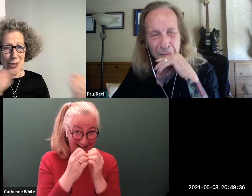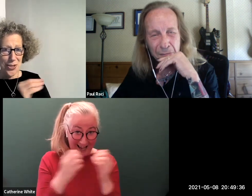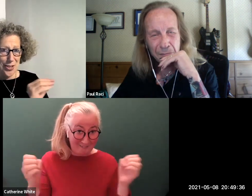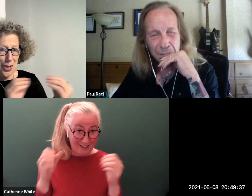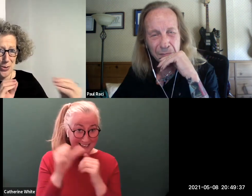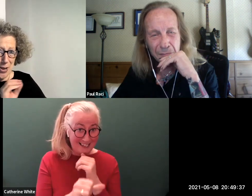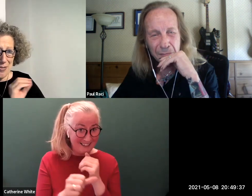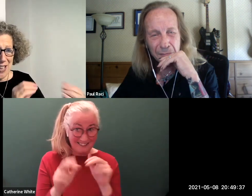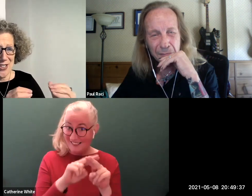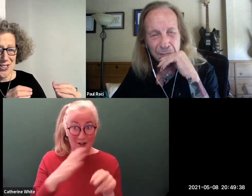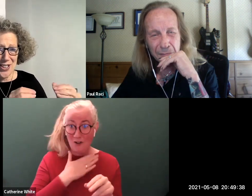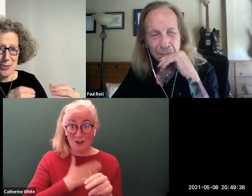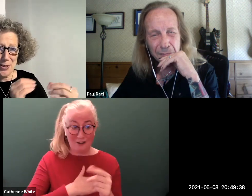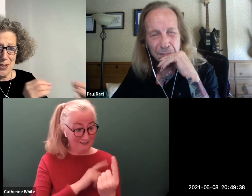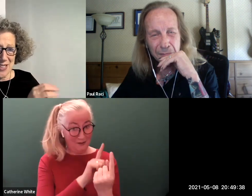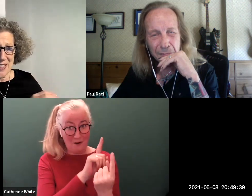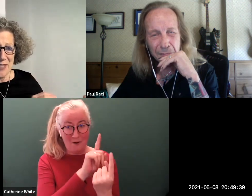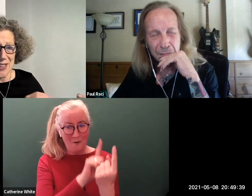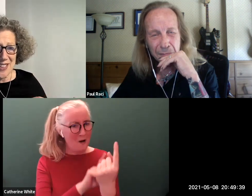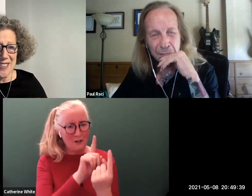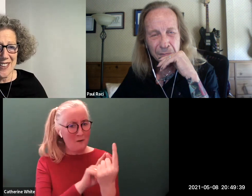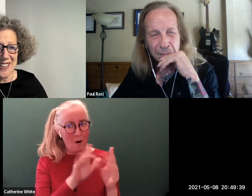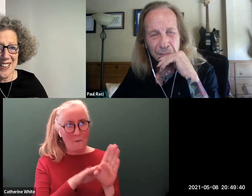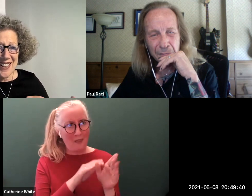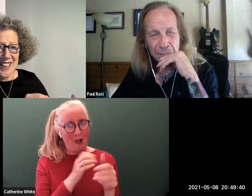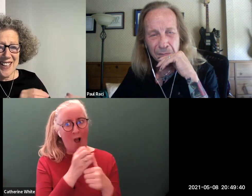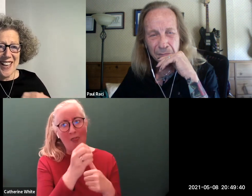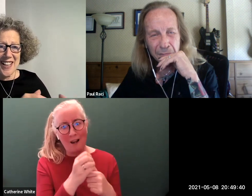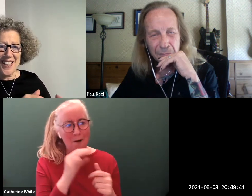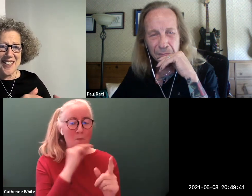It's not just the one-on-one relationship with a significant other.